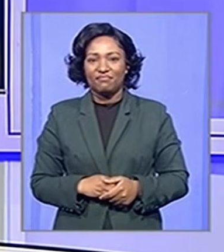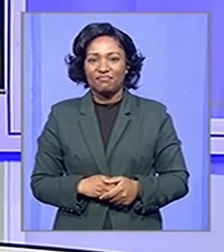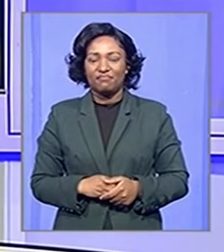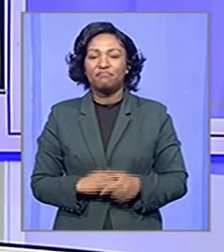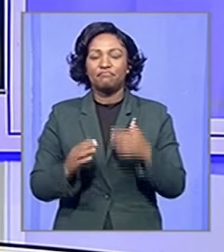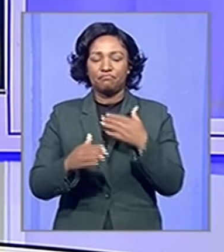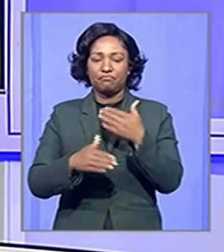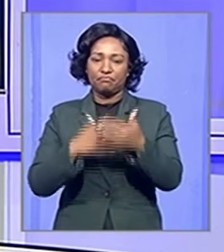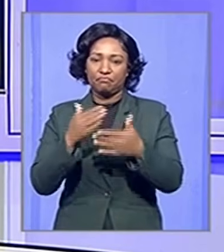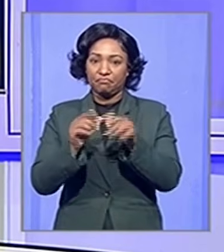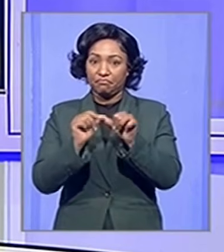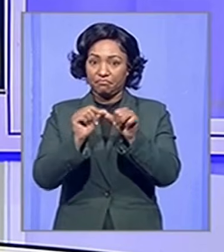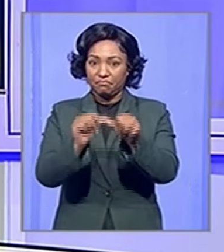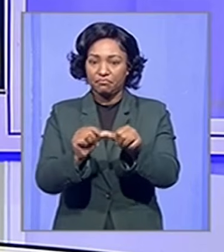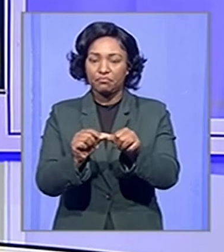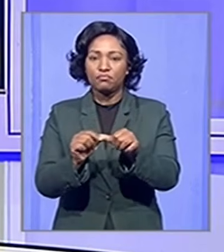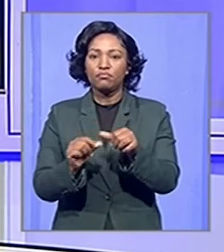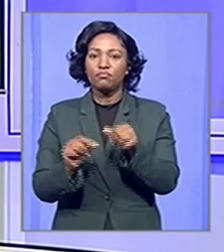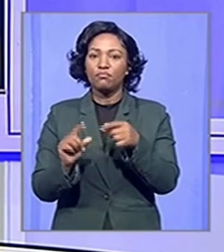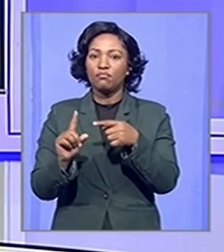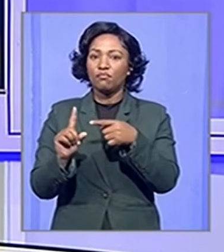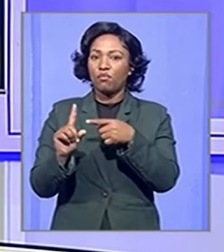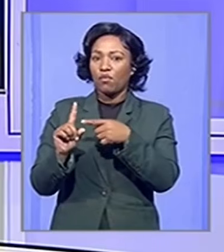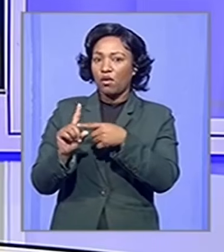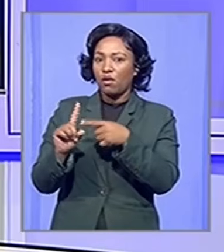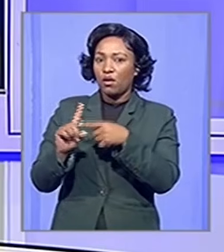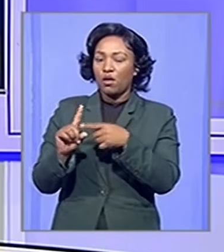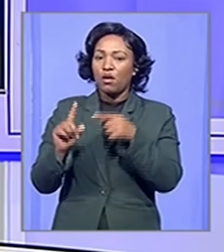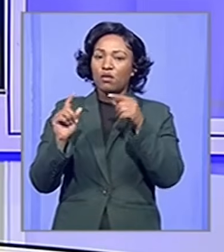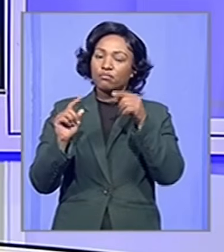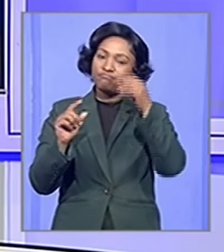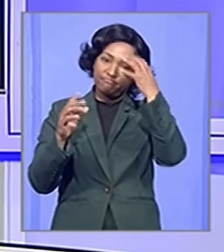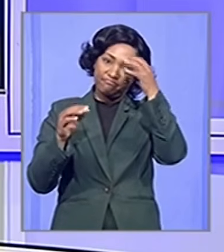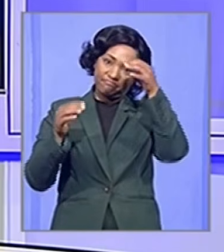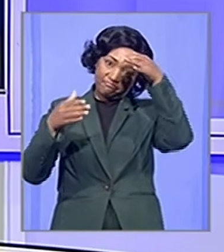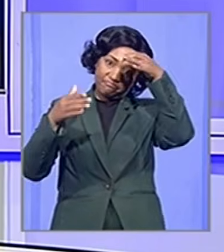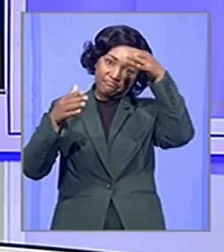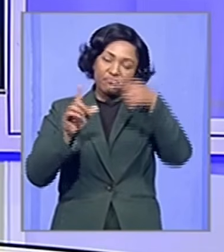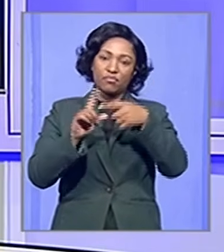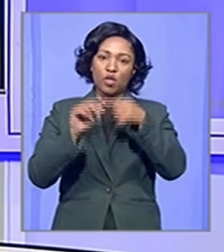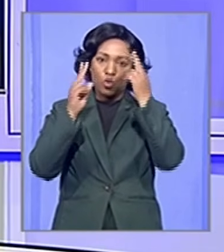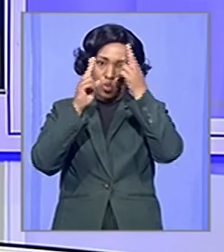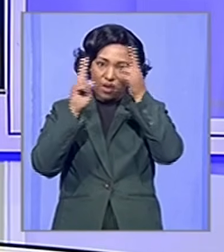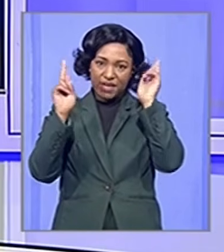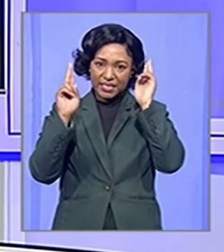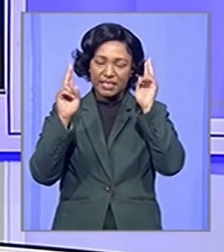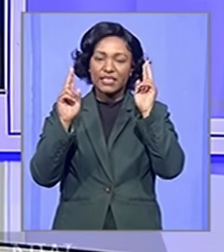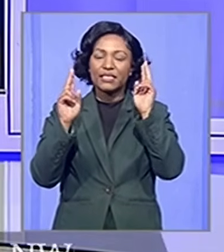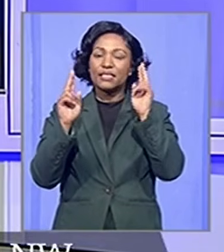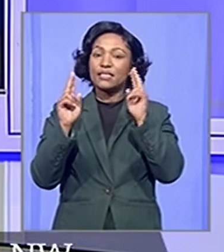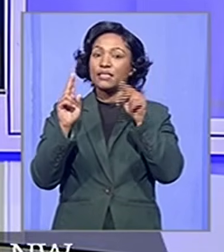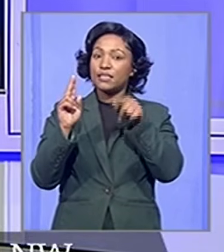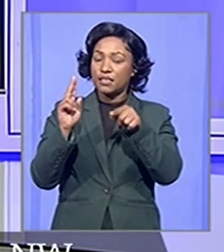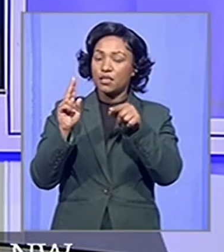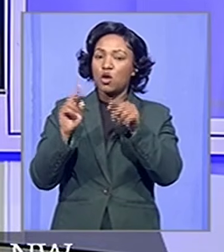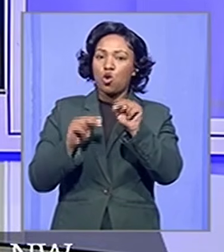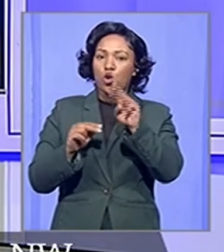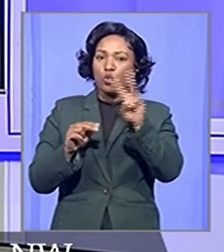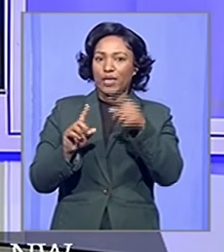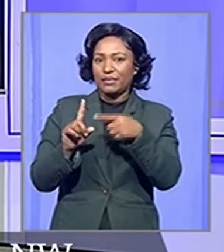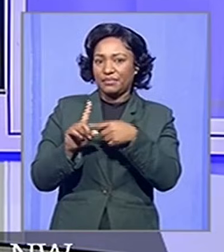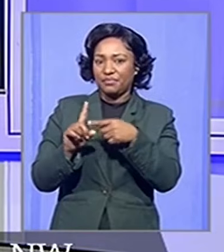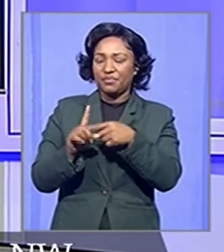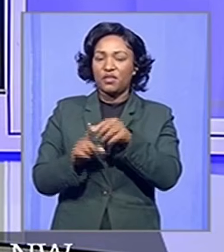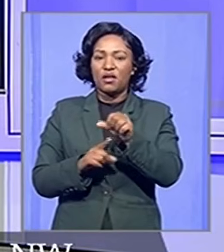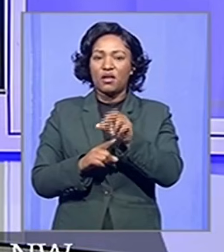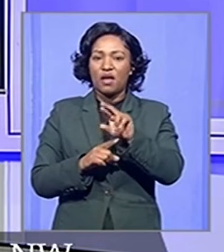Re tswela pele ka ditaba tse reng setsebi sa mmuso wa lehae ho tswa University ya Northwest Arthur Shopula o re ho kgutlisetswa ha batsamaisi ba sa